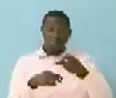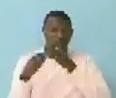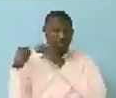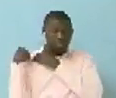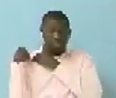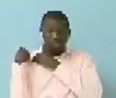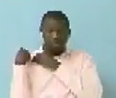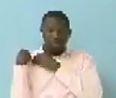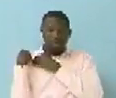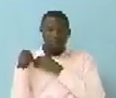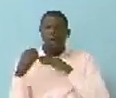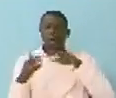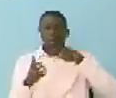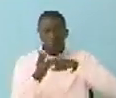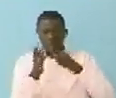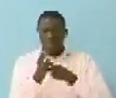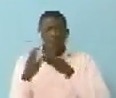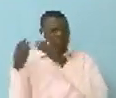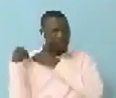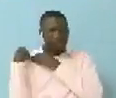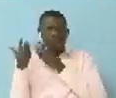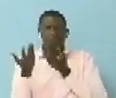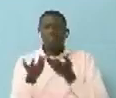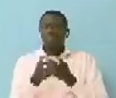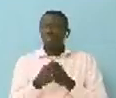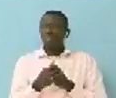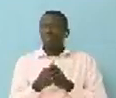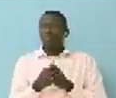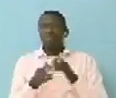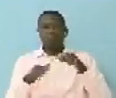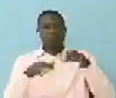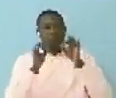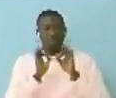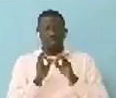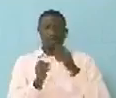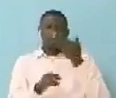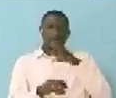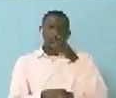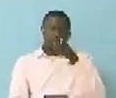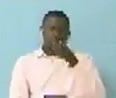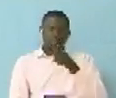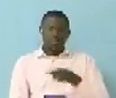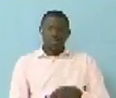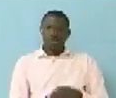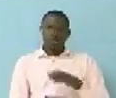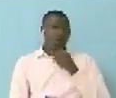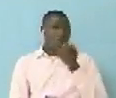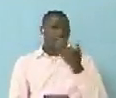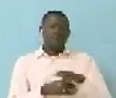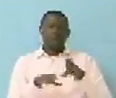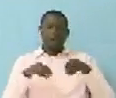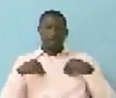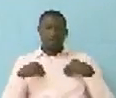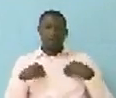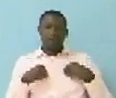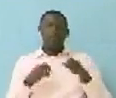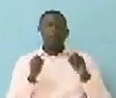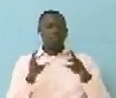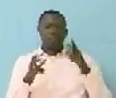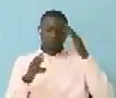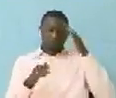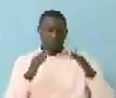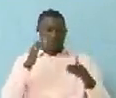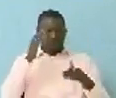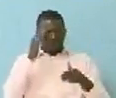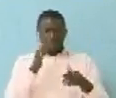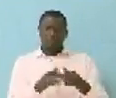Then he is responsible. I take it from you. But you would accept it. Okay, thank you very much. Counsel, if we are